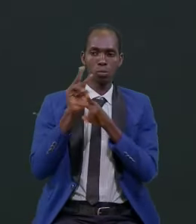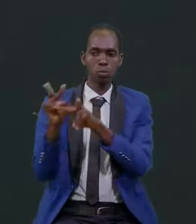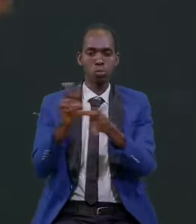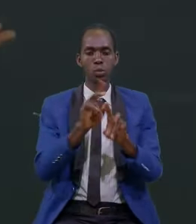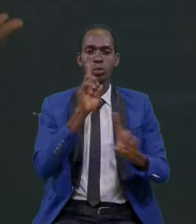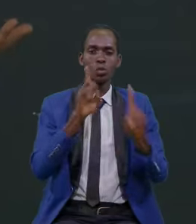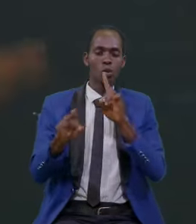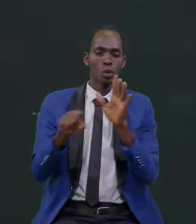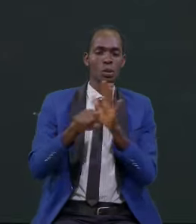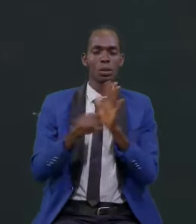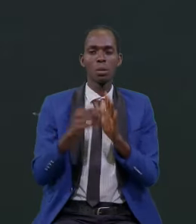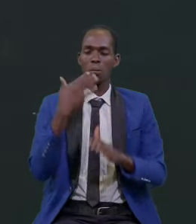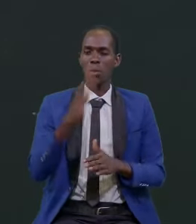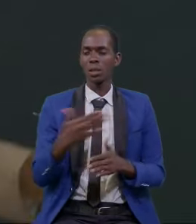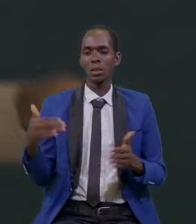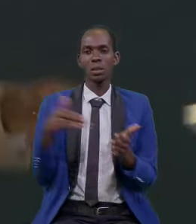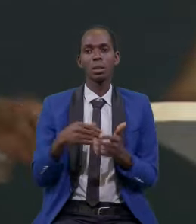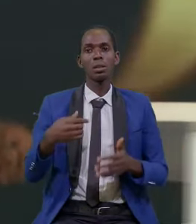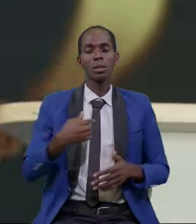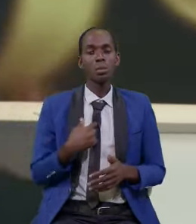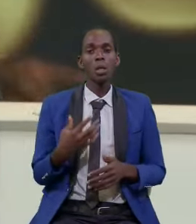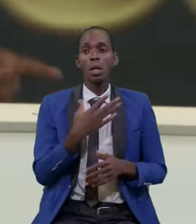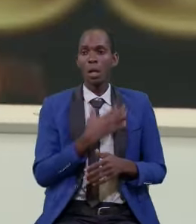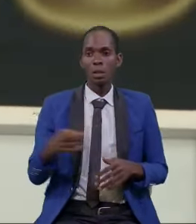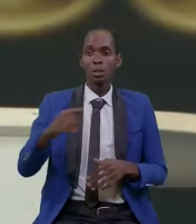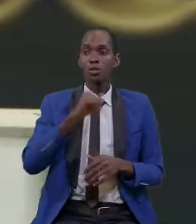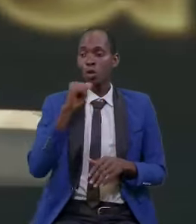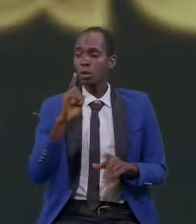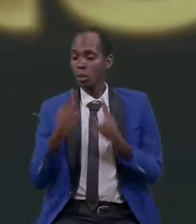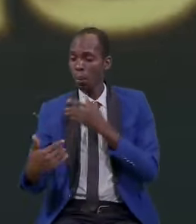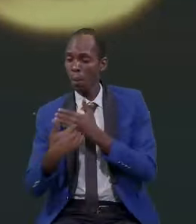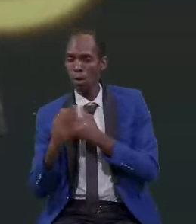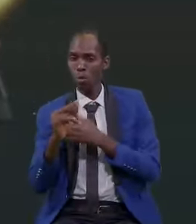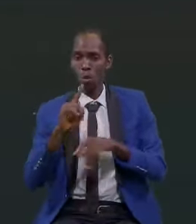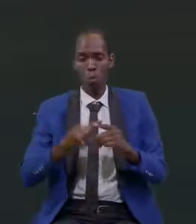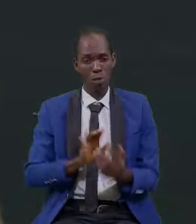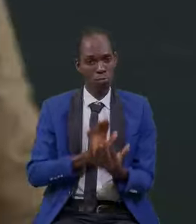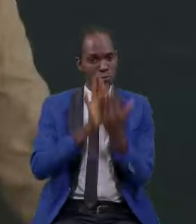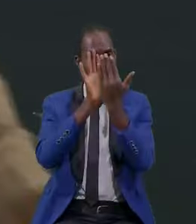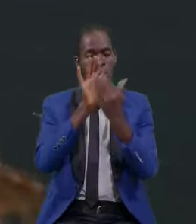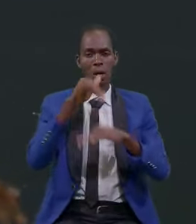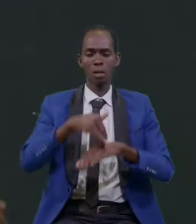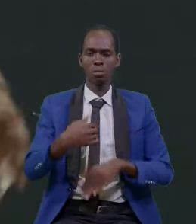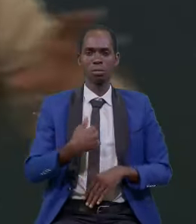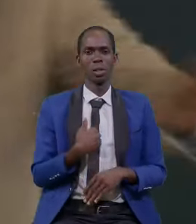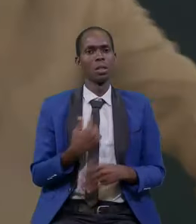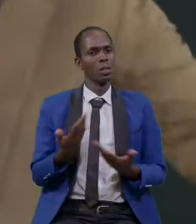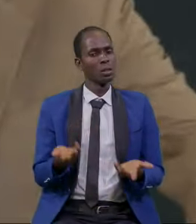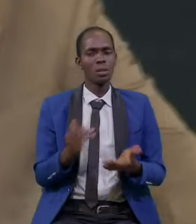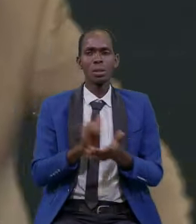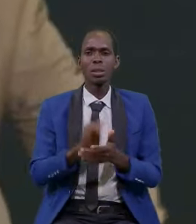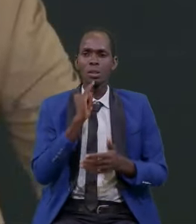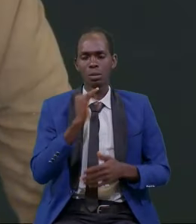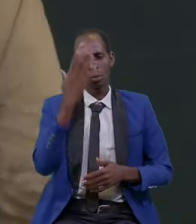you? They're not even saying it behind you. They're saying it right here in your presence. And so they're pushing